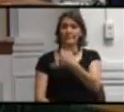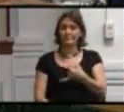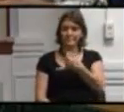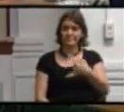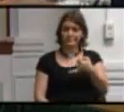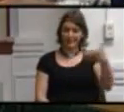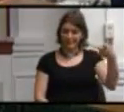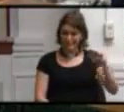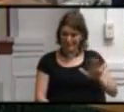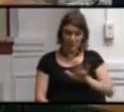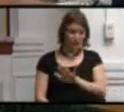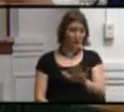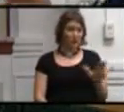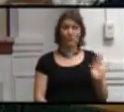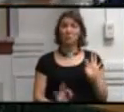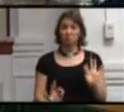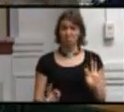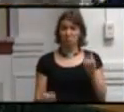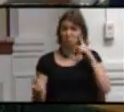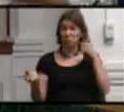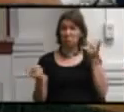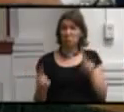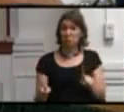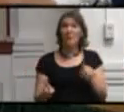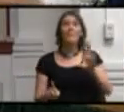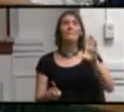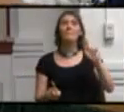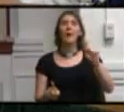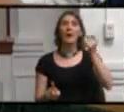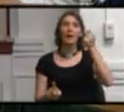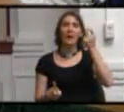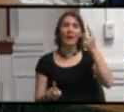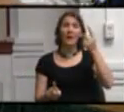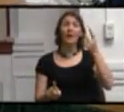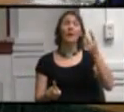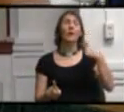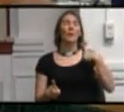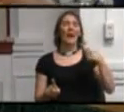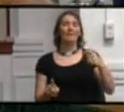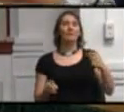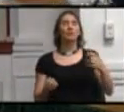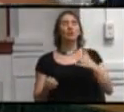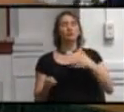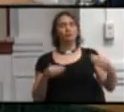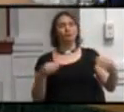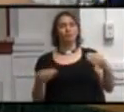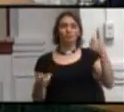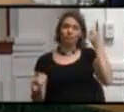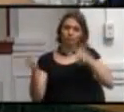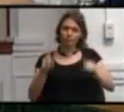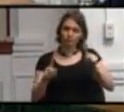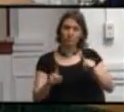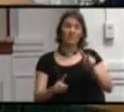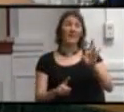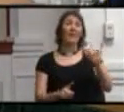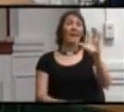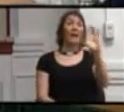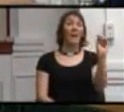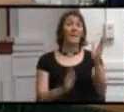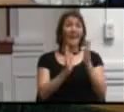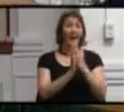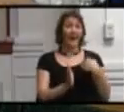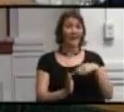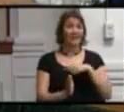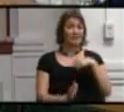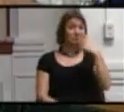adjustment is finalized. But in exchange for this favor to the town, Vermilion was asking